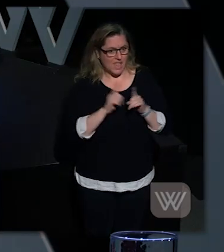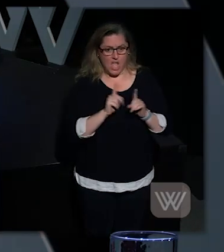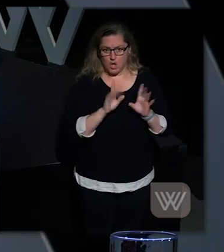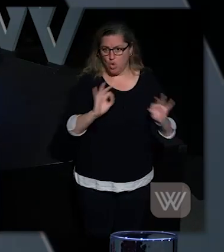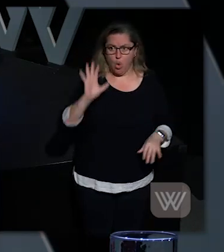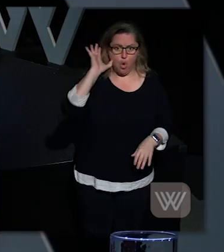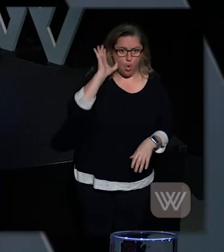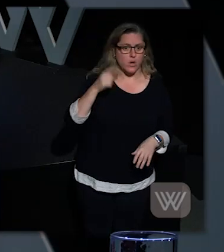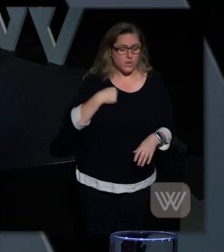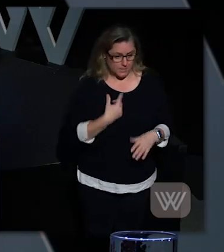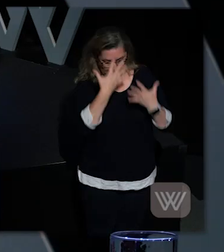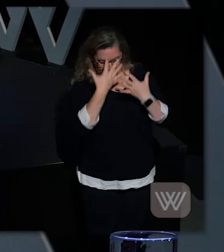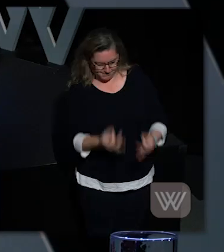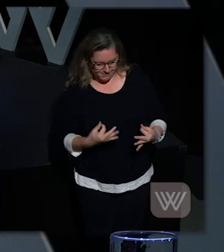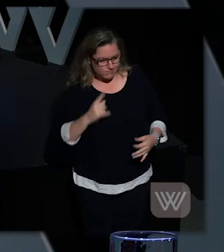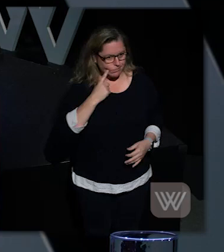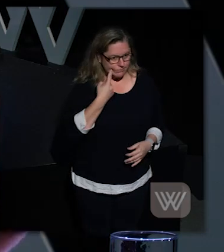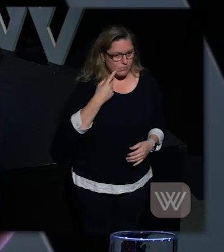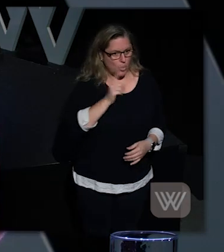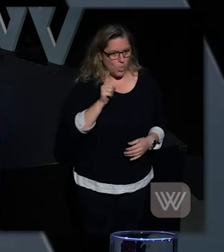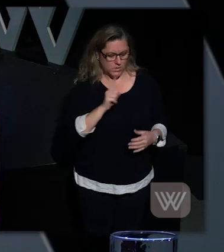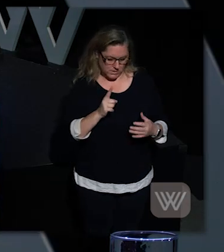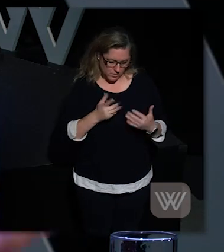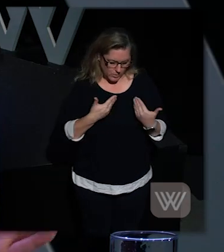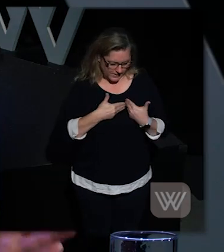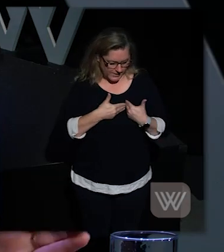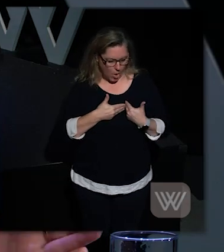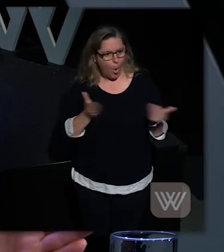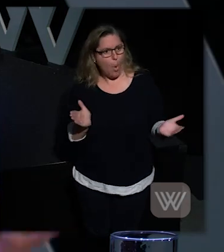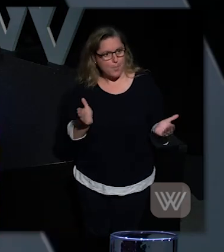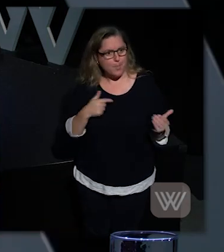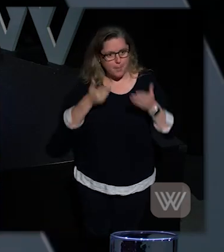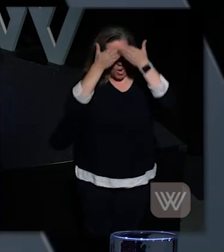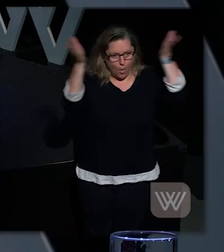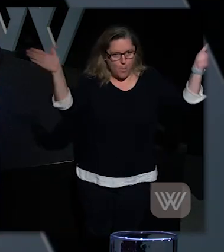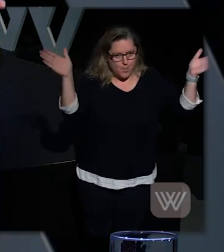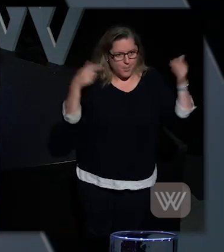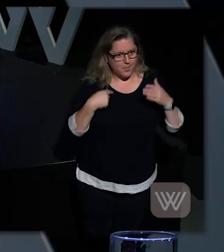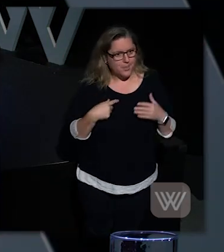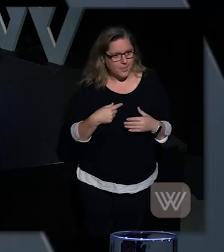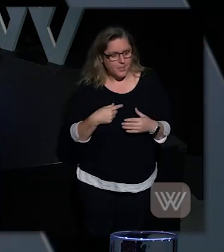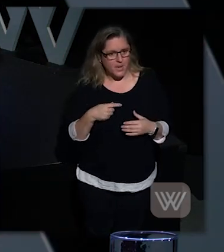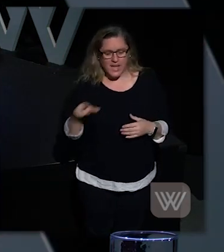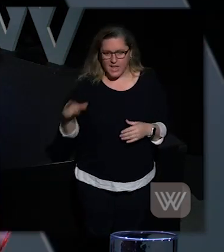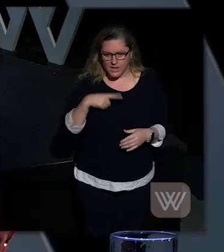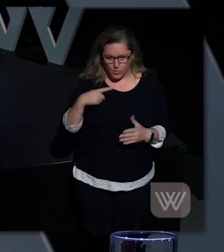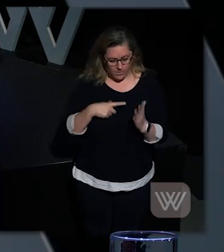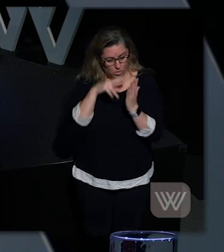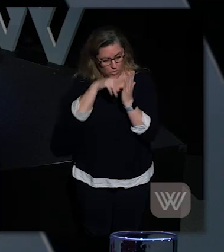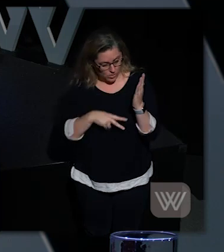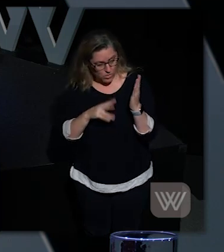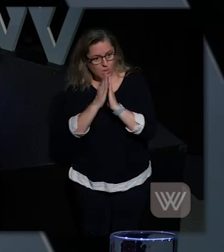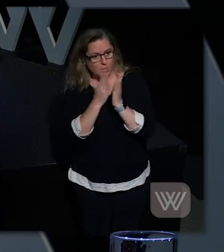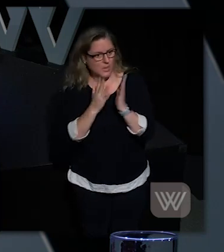went in with this deliberate decision about being open-hearted and open-minded. And the reason the book reads like it